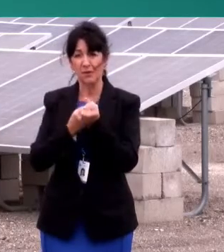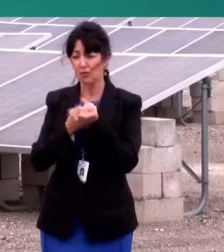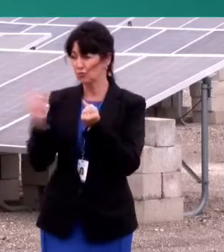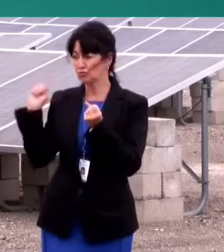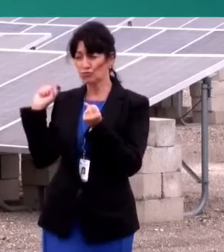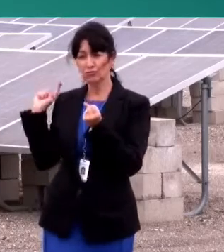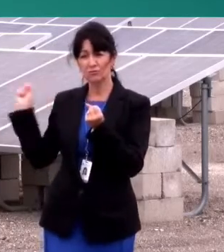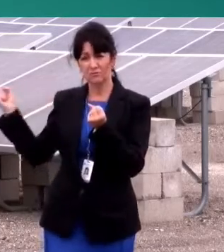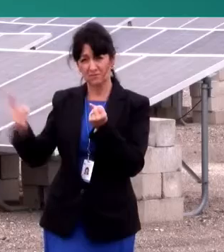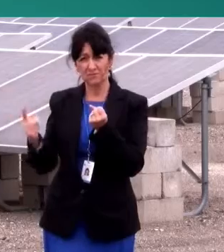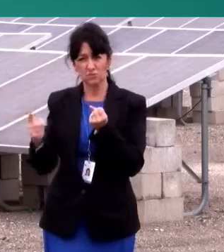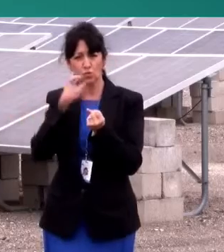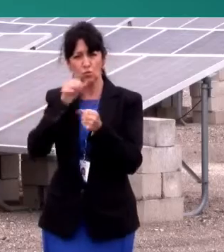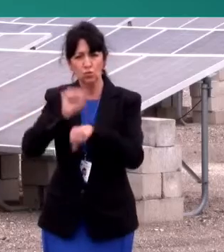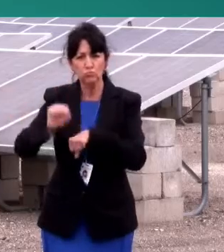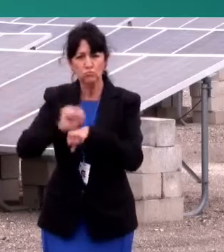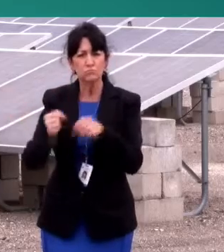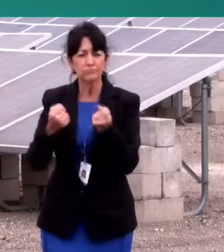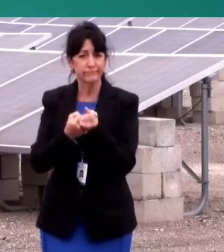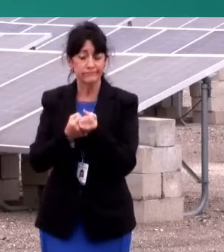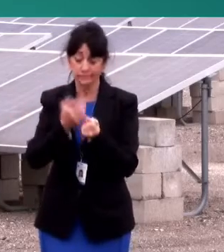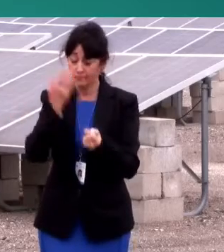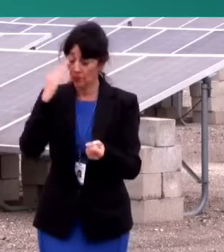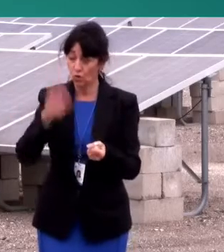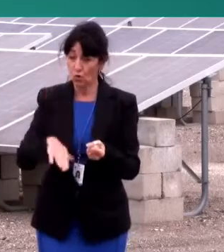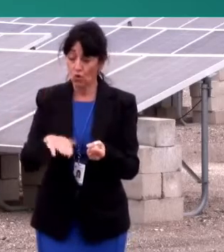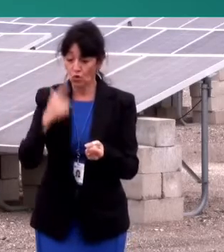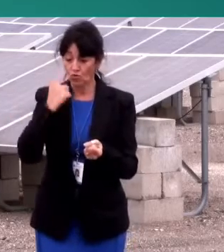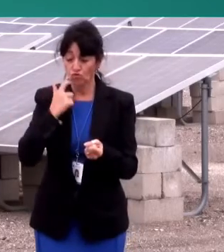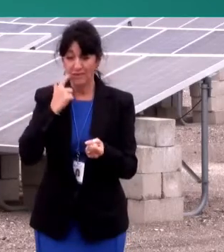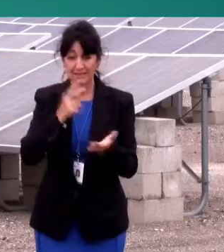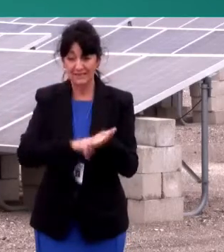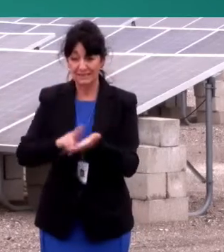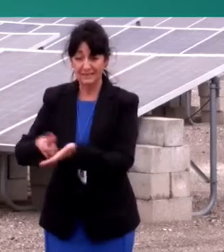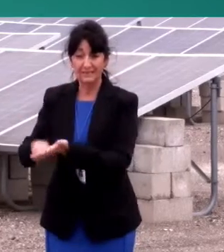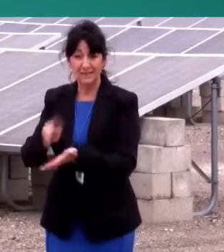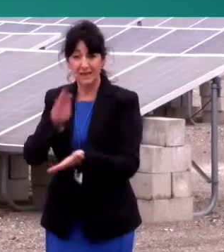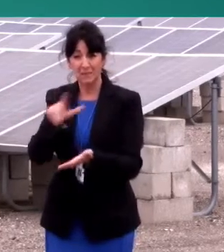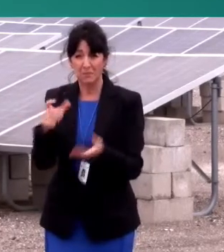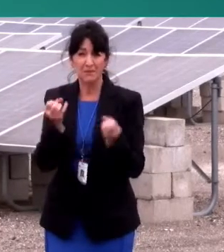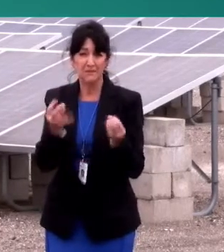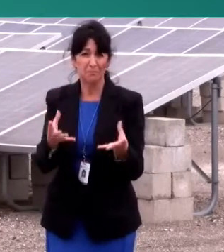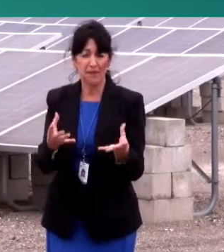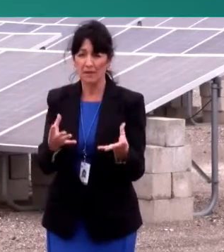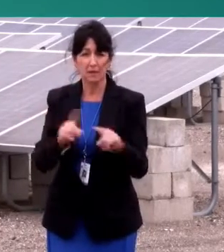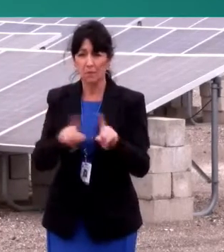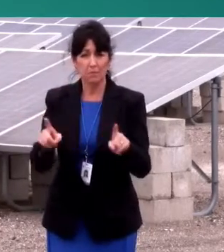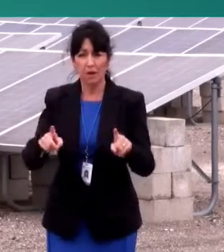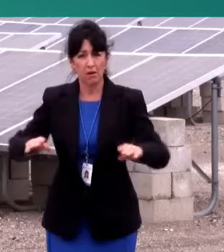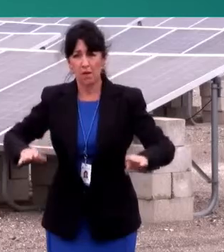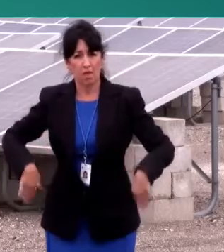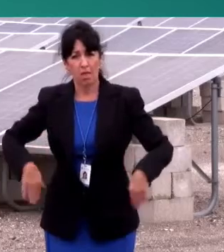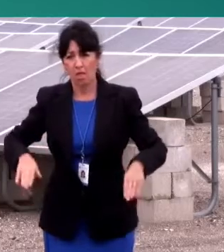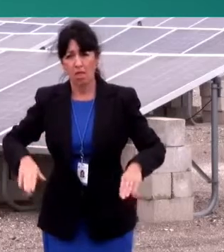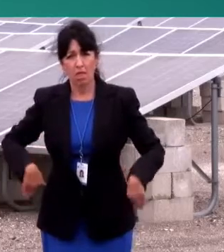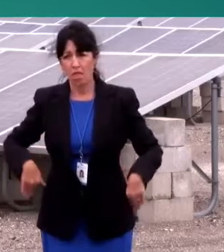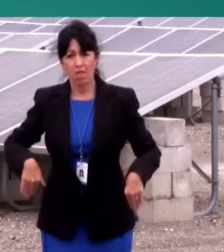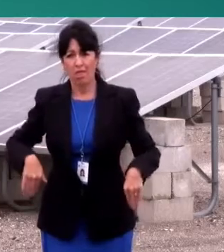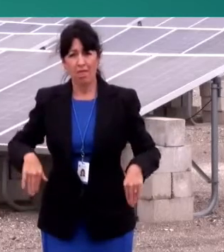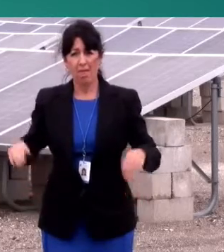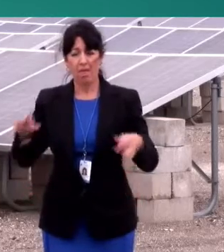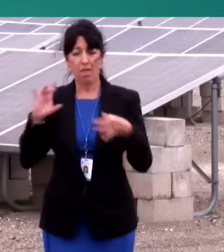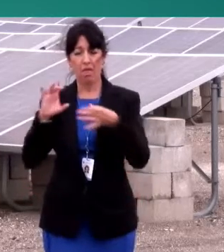happen. As I think about, we've signed a lot of bills. We haven't signed any bill with a number of people